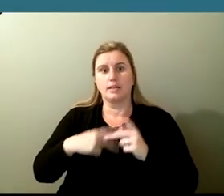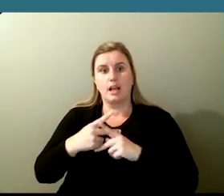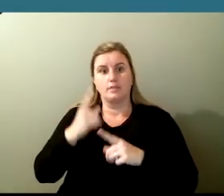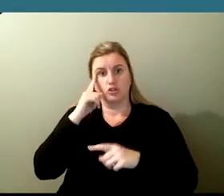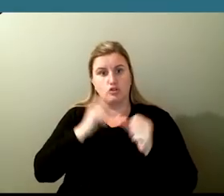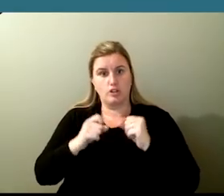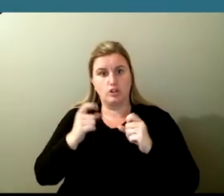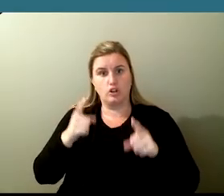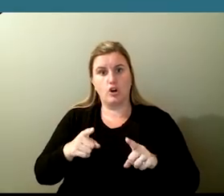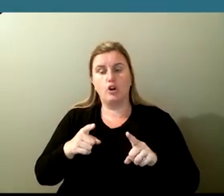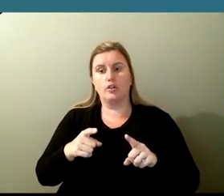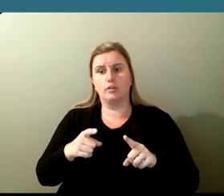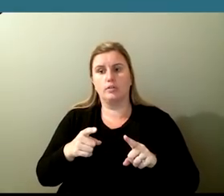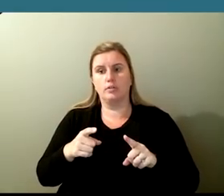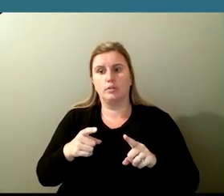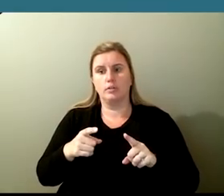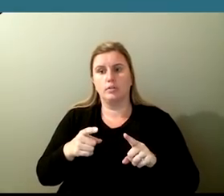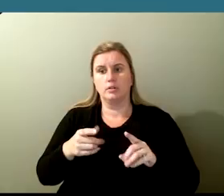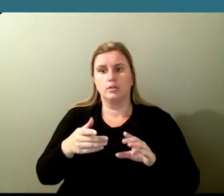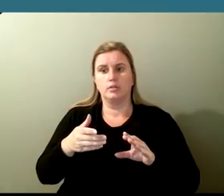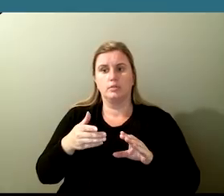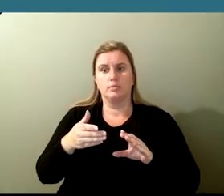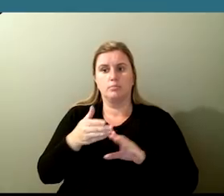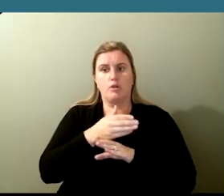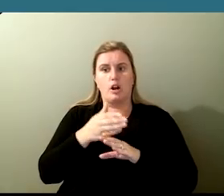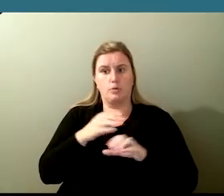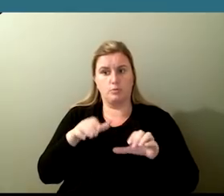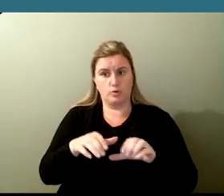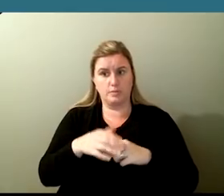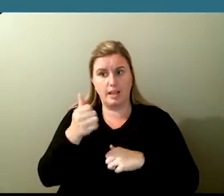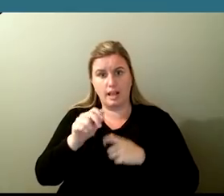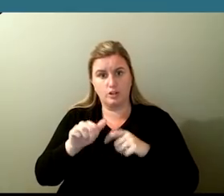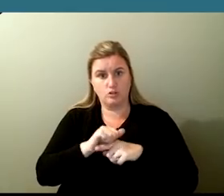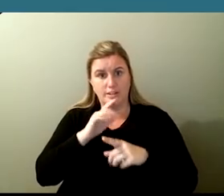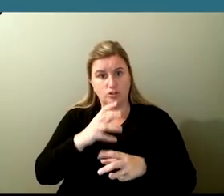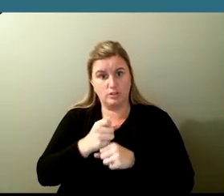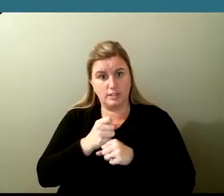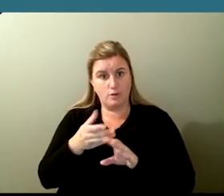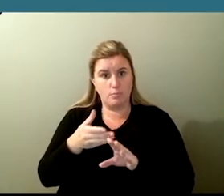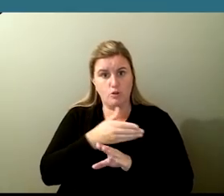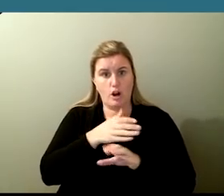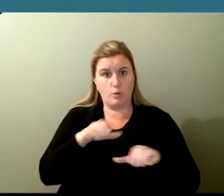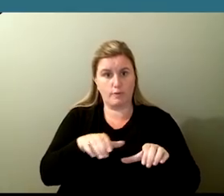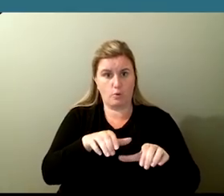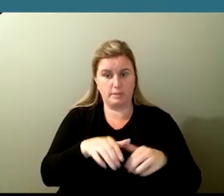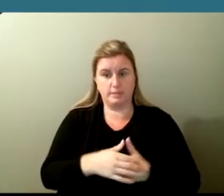strategies occur prior performances. Any training that is received prior performance